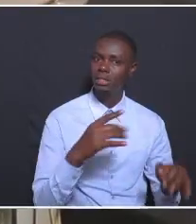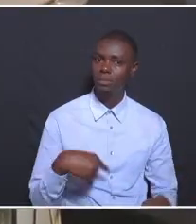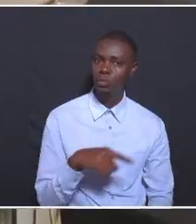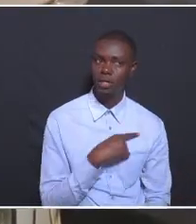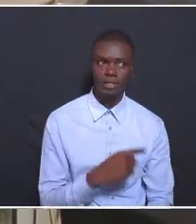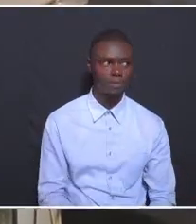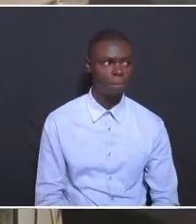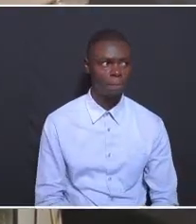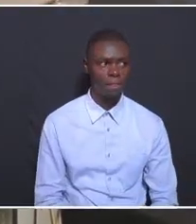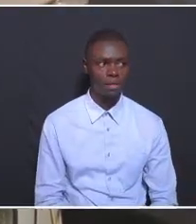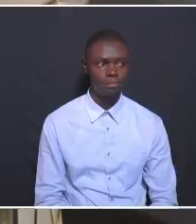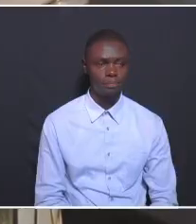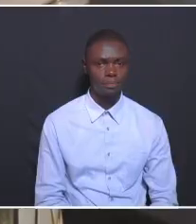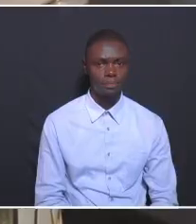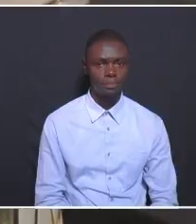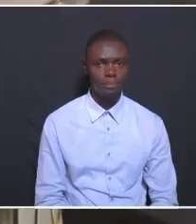So